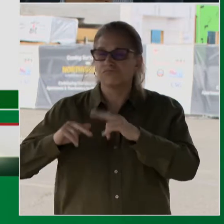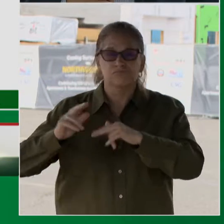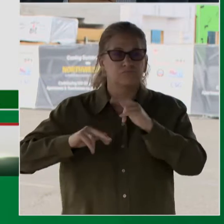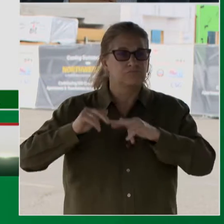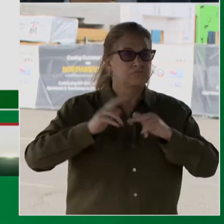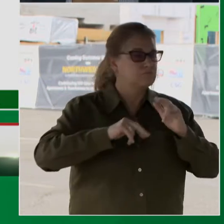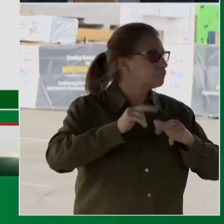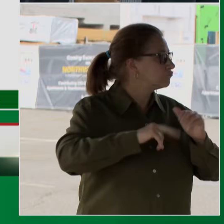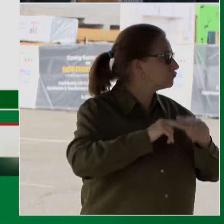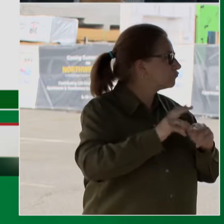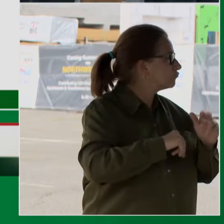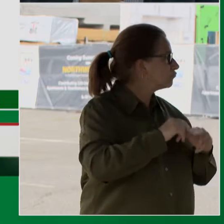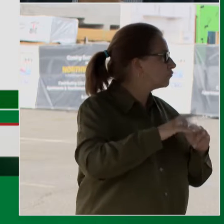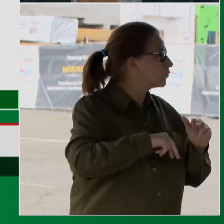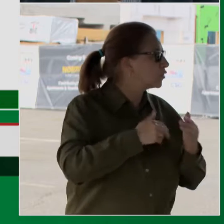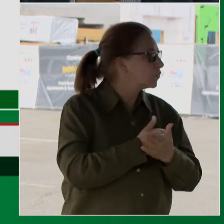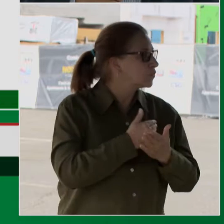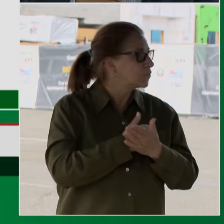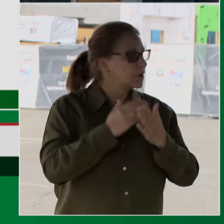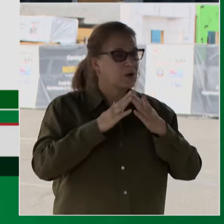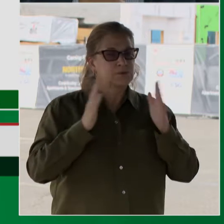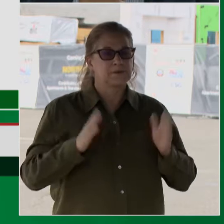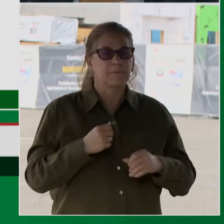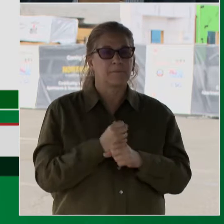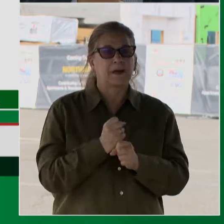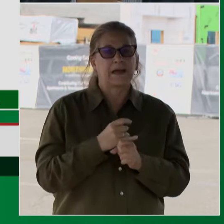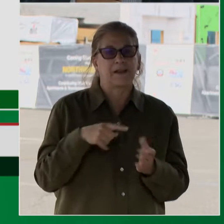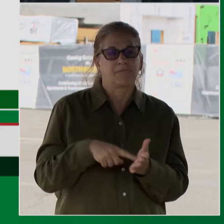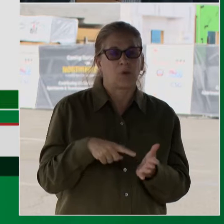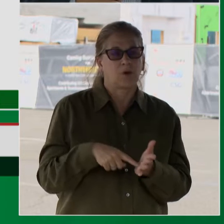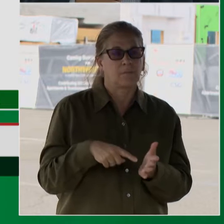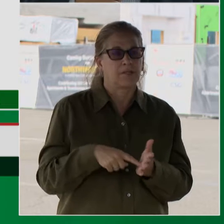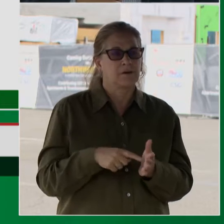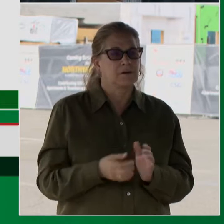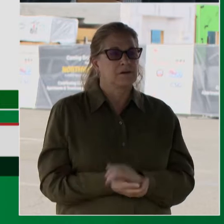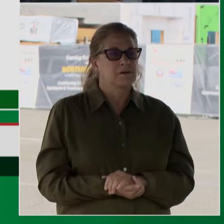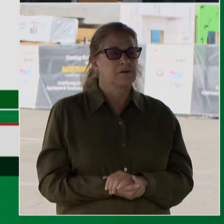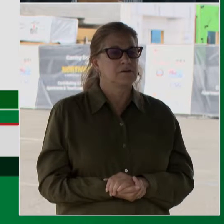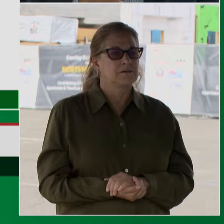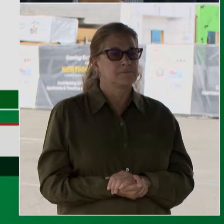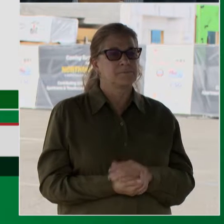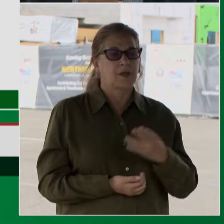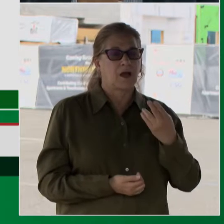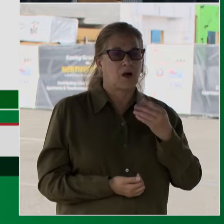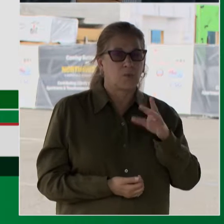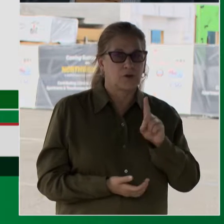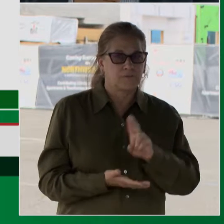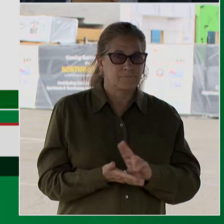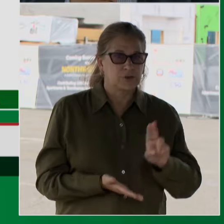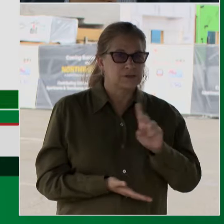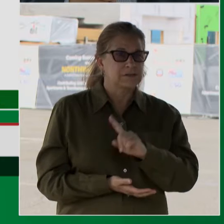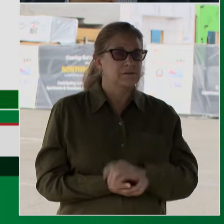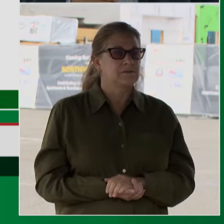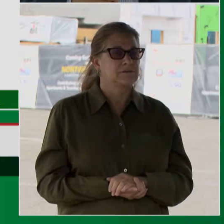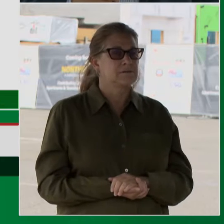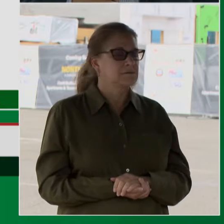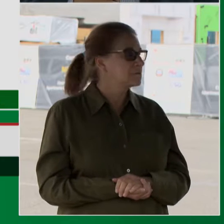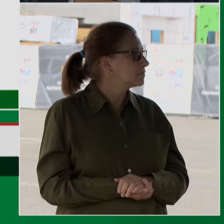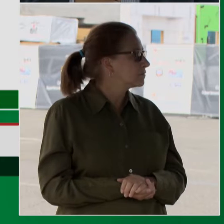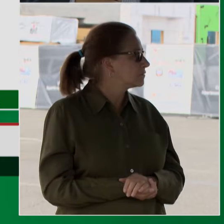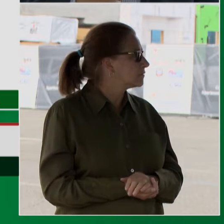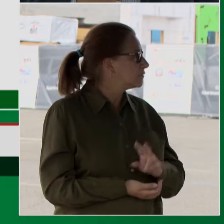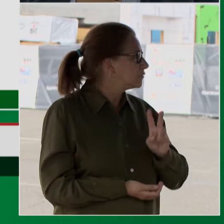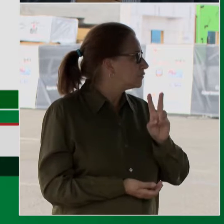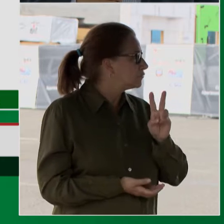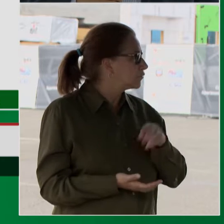affordability. There was a study by the CFO's office and Howard University that found that between 2000 and 2018,